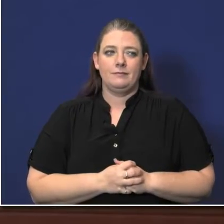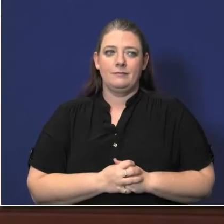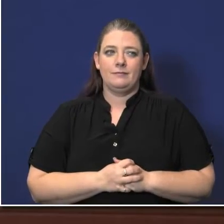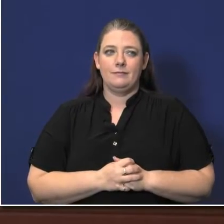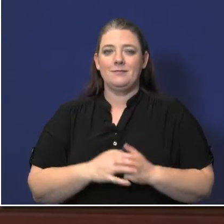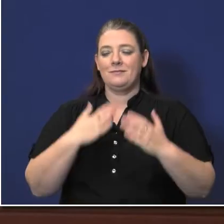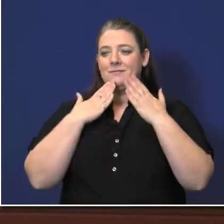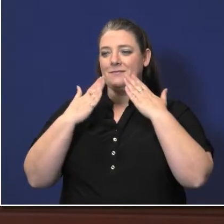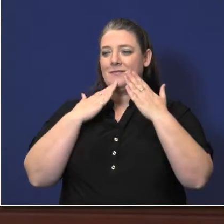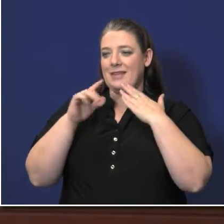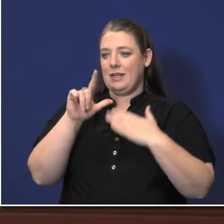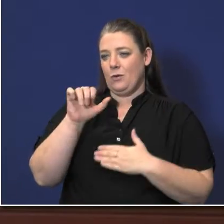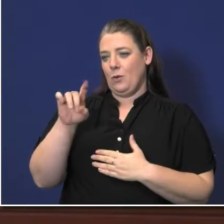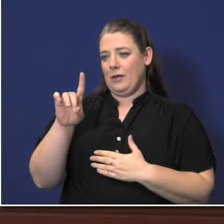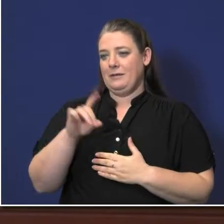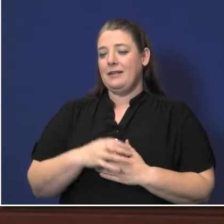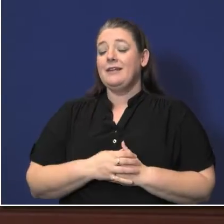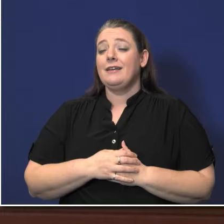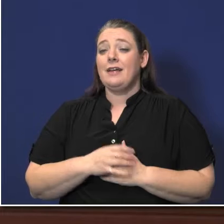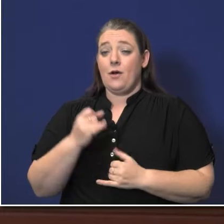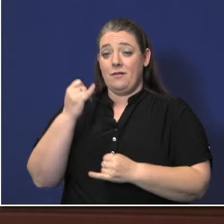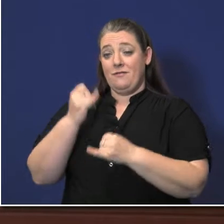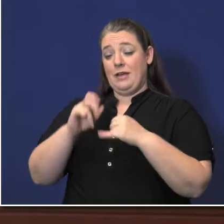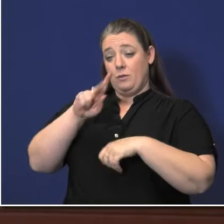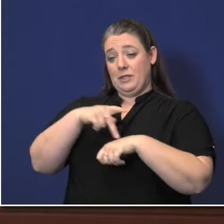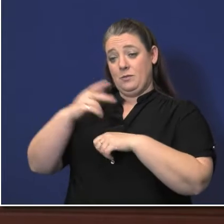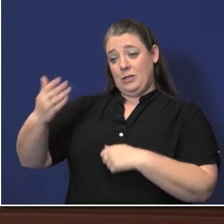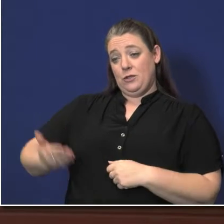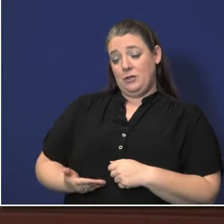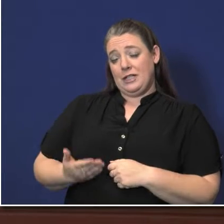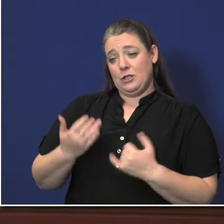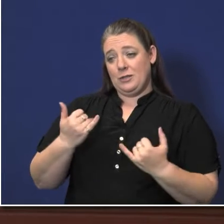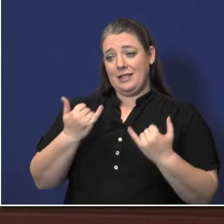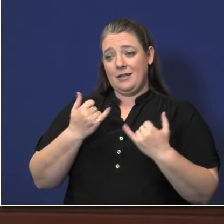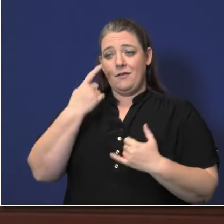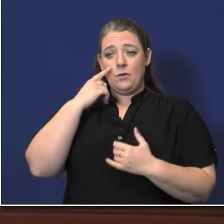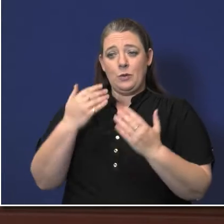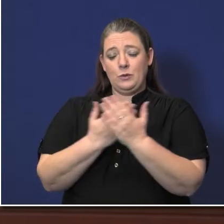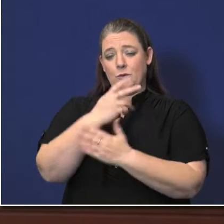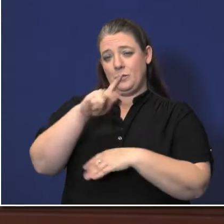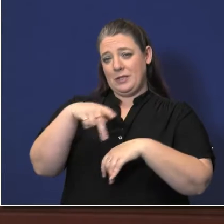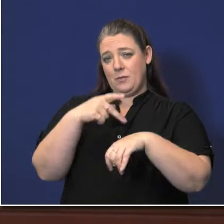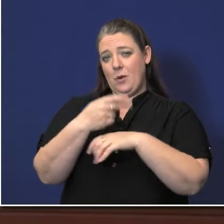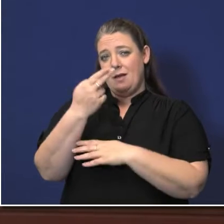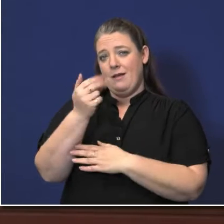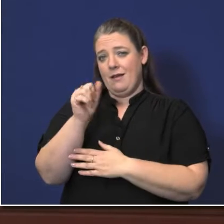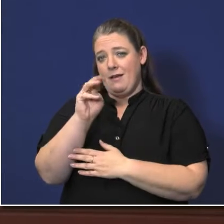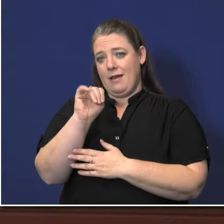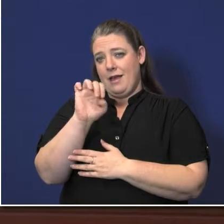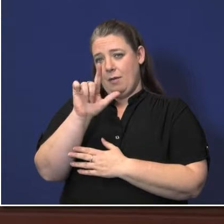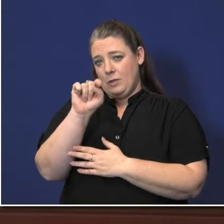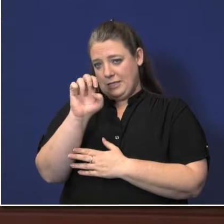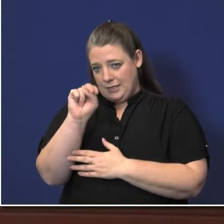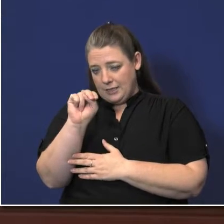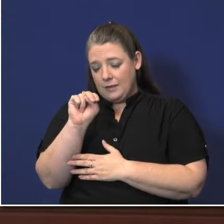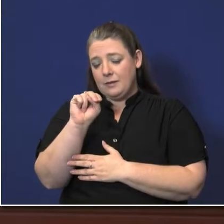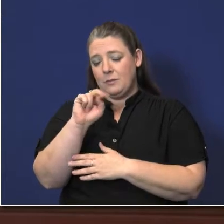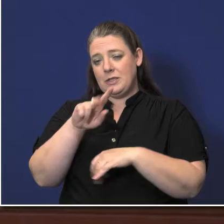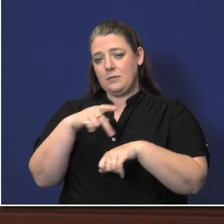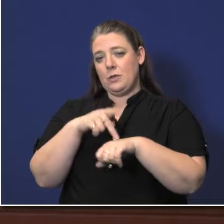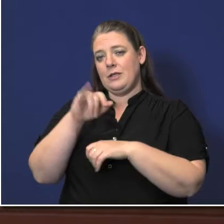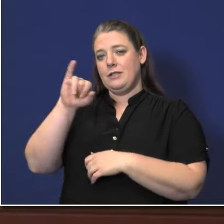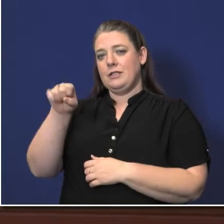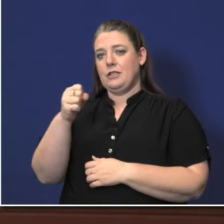Thank you, Lloyd. Our final principal introduction this evening is for our new principal at Hamilton Middle School, Mr.